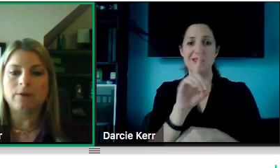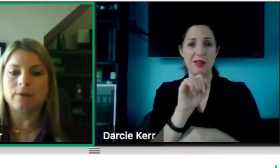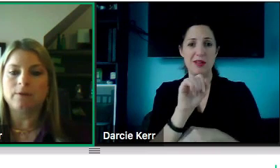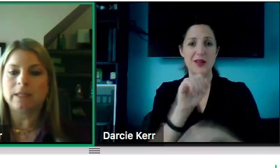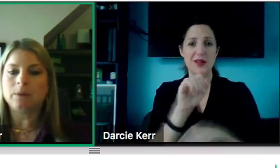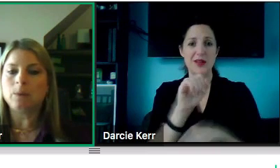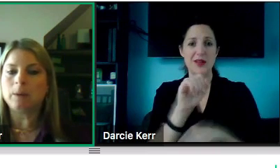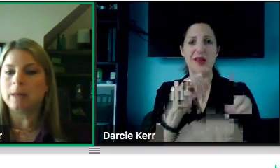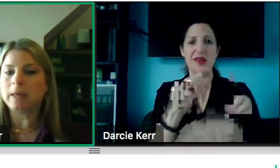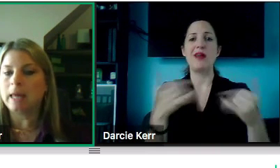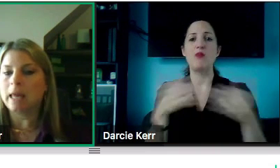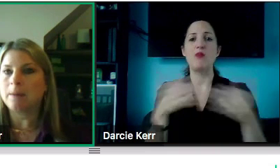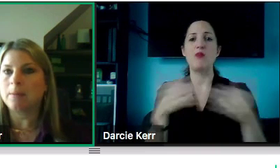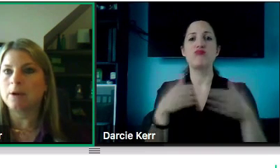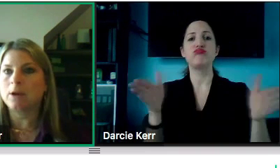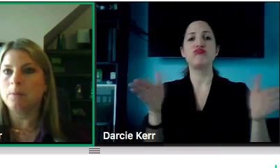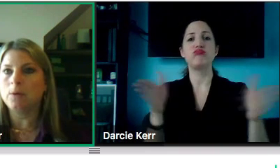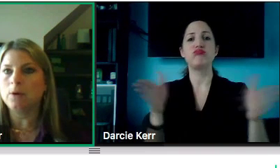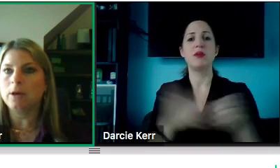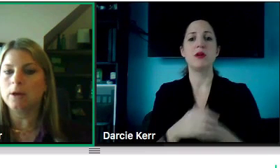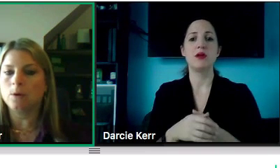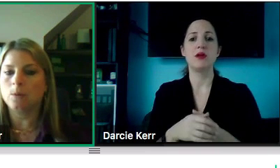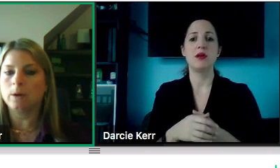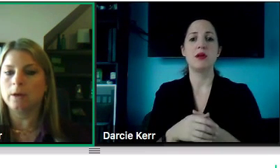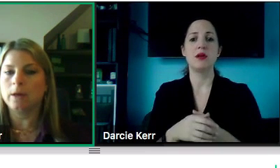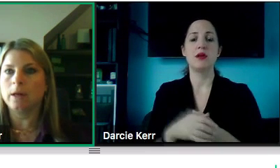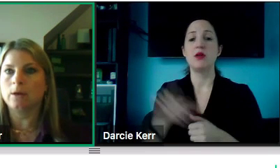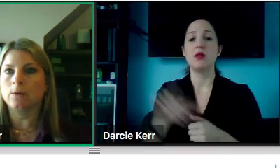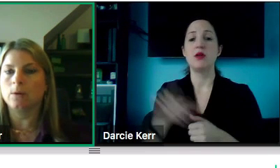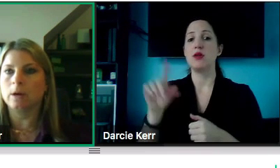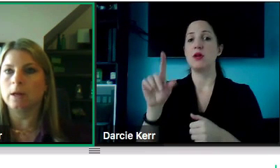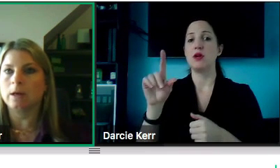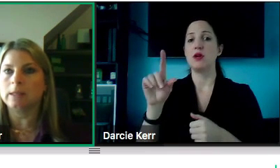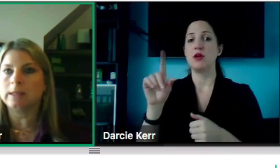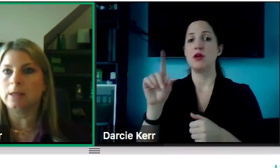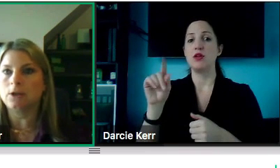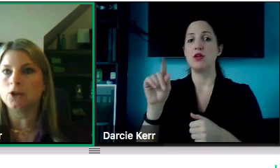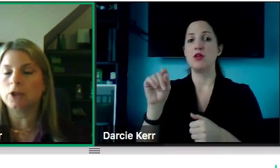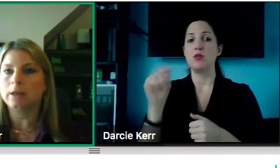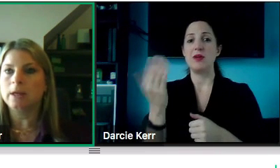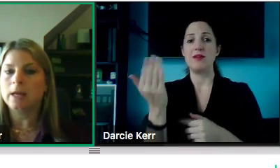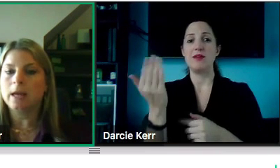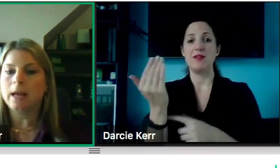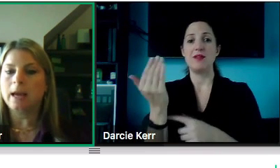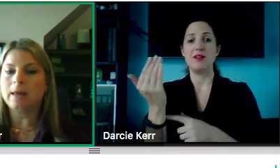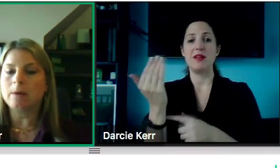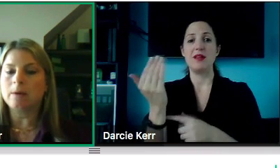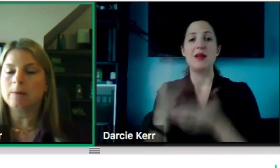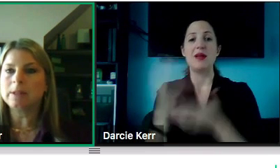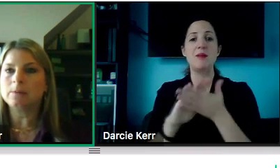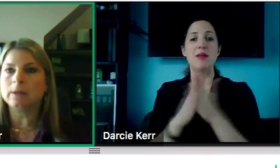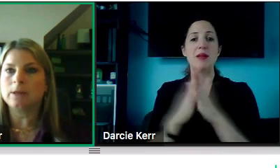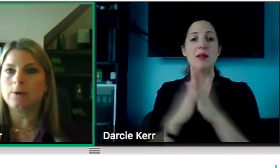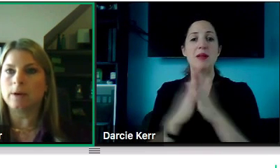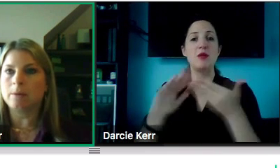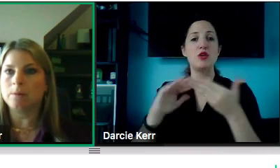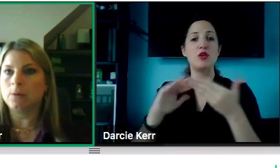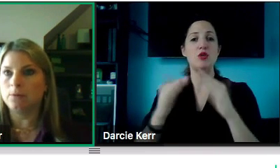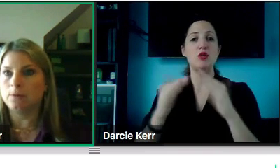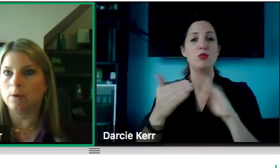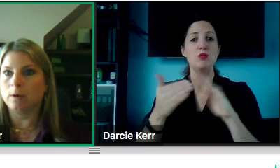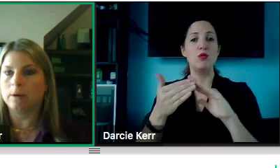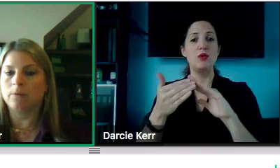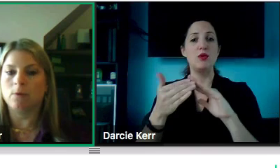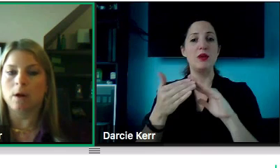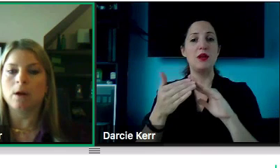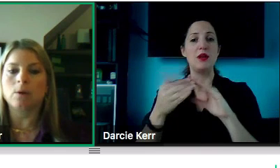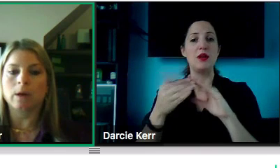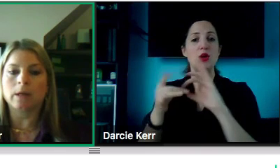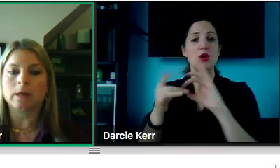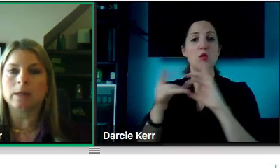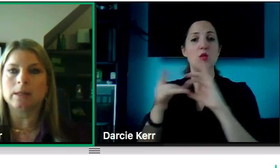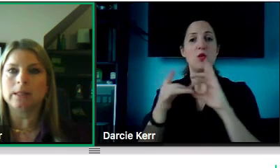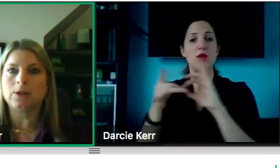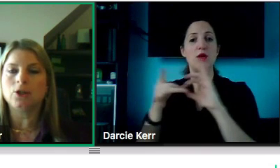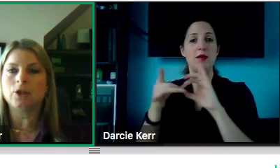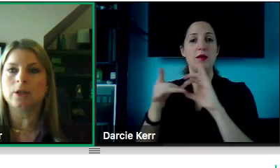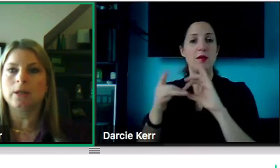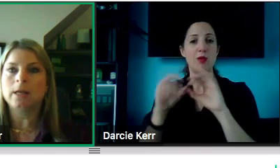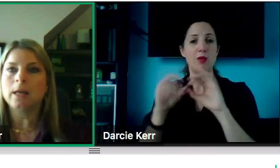In 2015, we became a community coordinator organization, and that was a really great move forward for